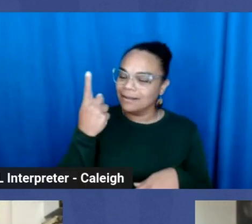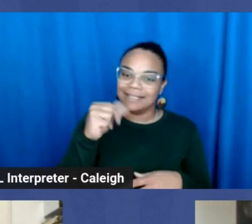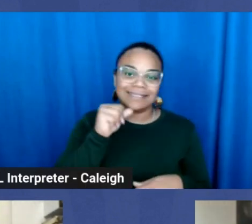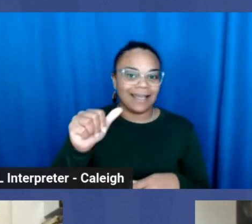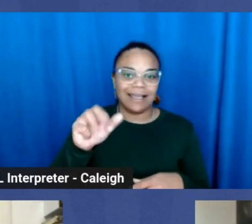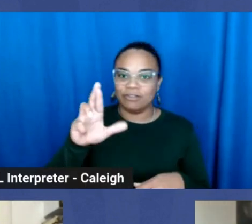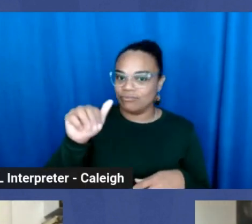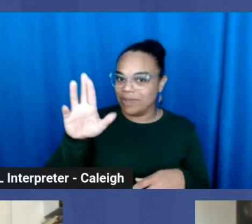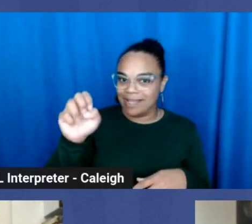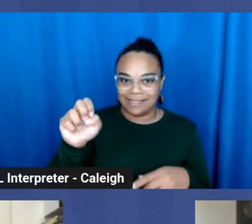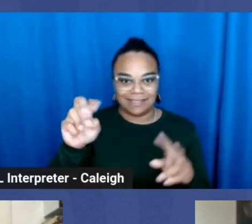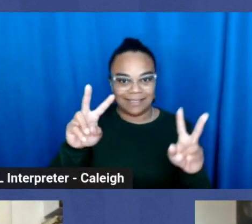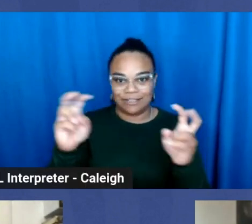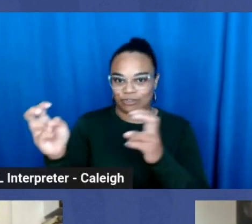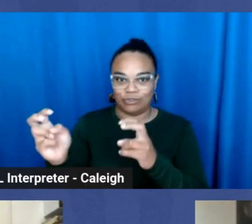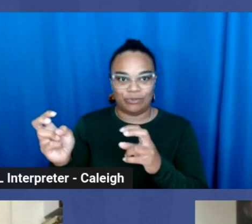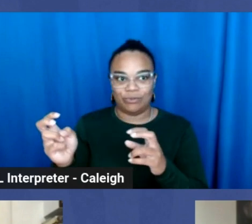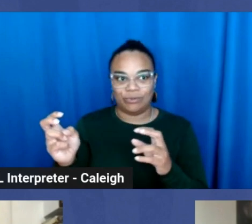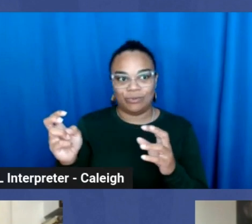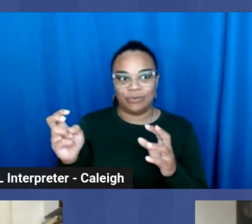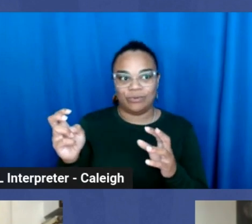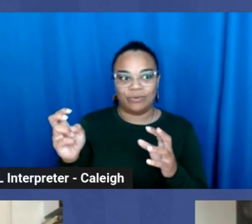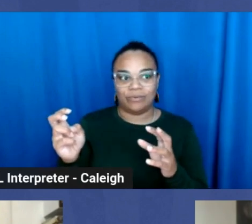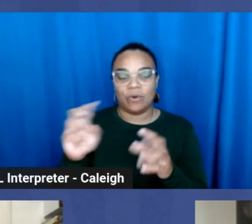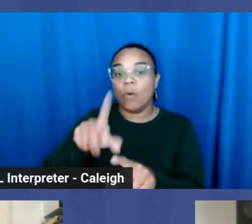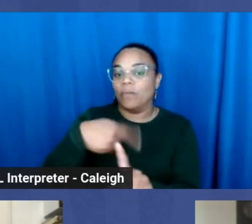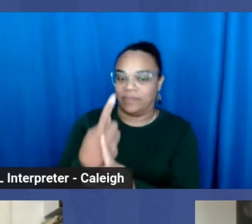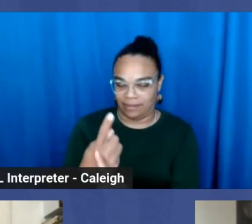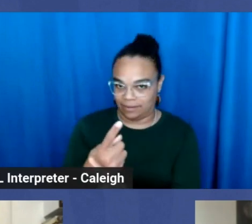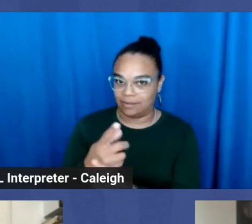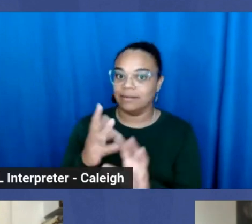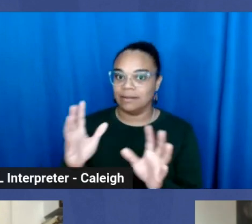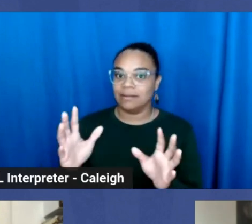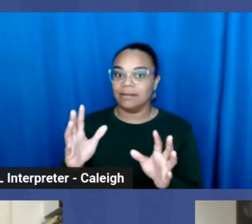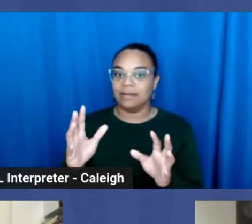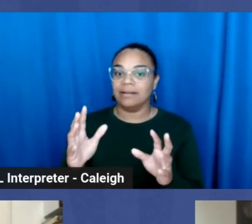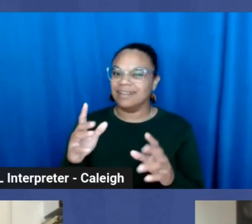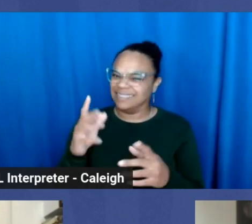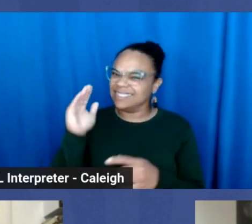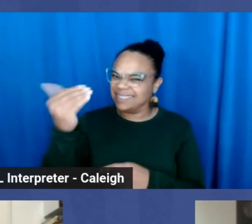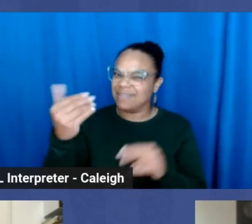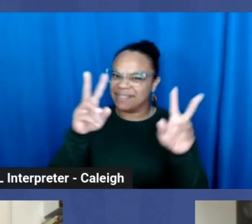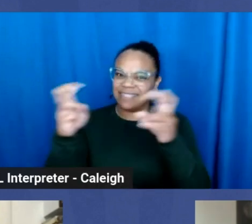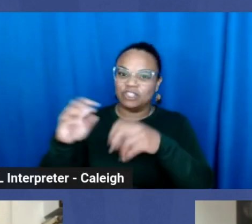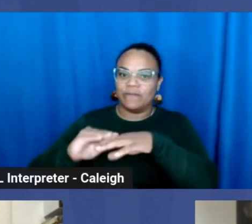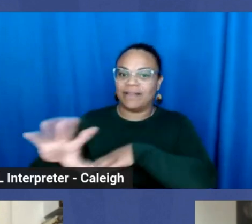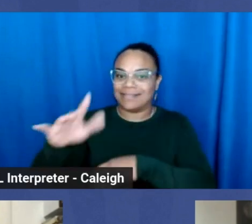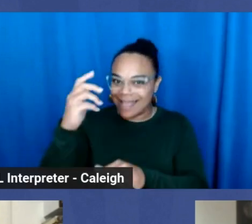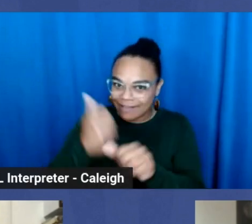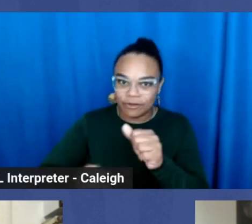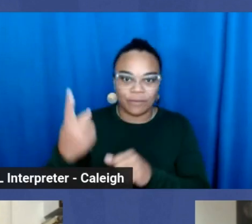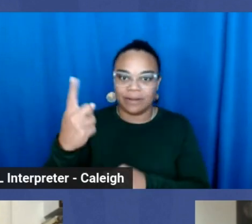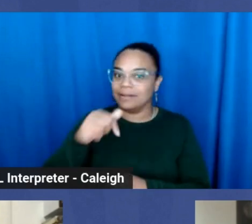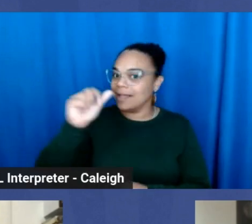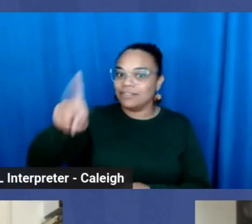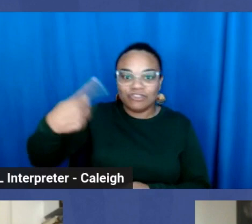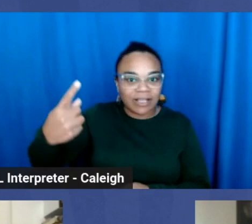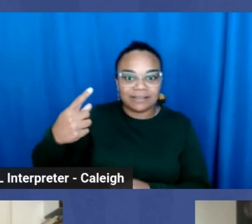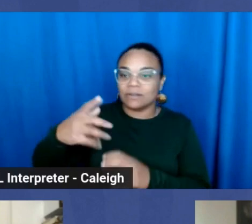issue in totality. It is an everybody issue. Like, it's not a generational